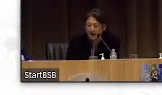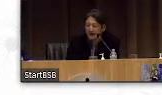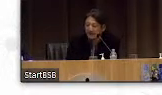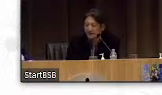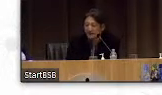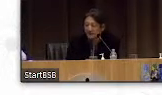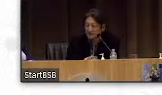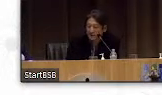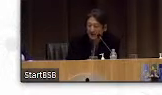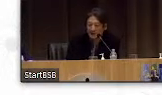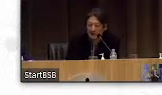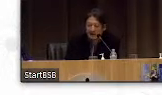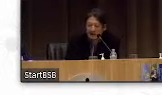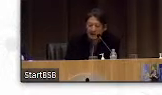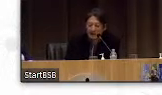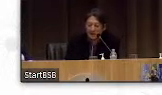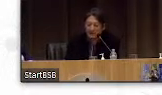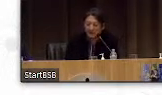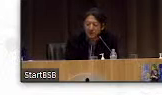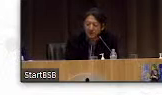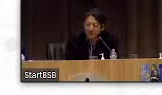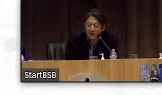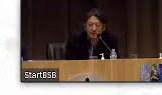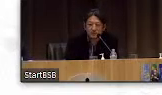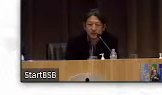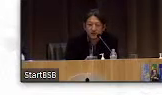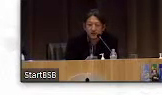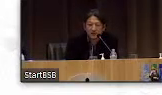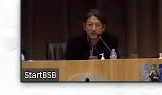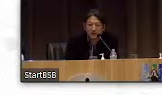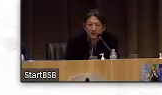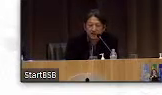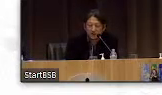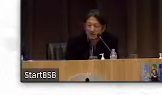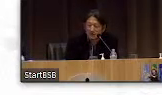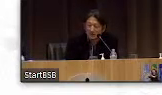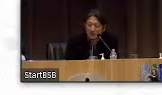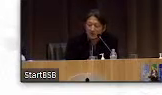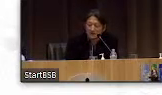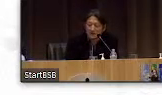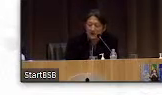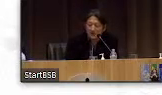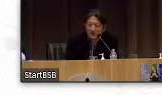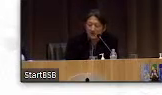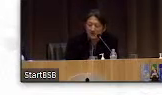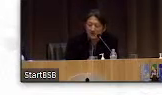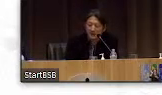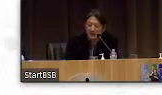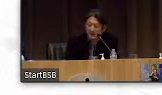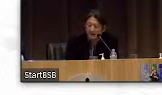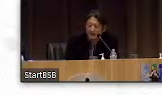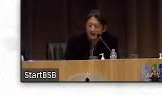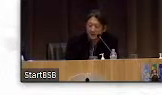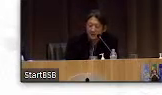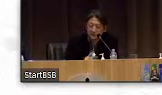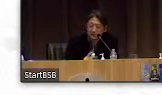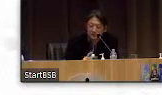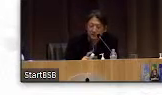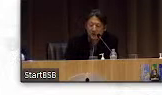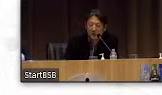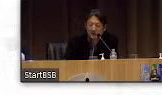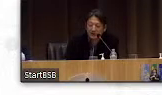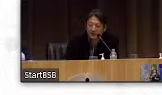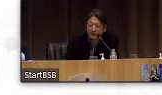percentages, where's the relation and the percentage of increase. And one thing